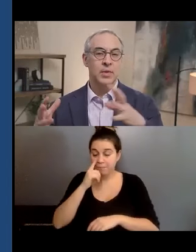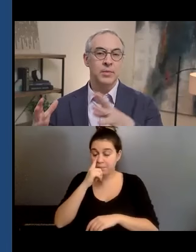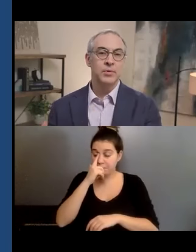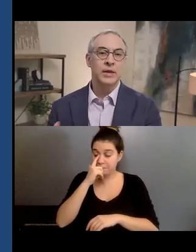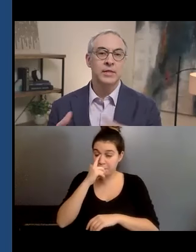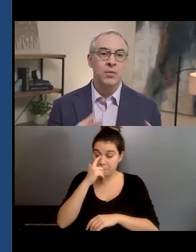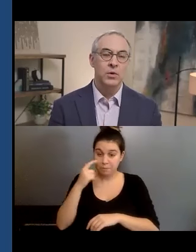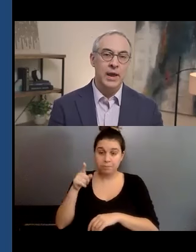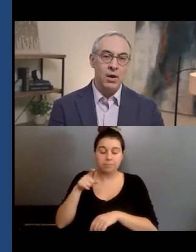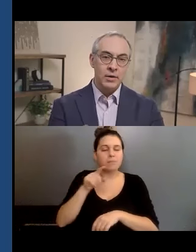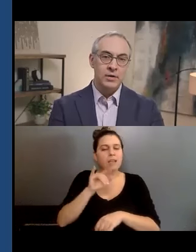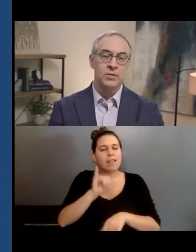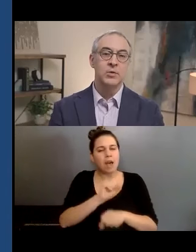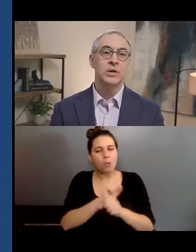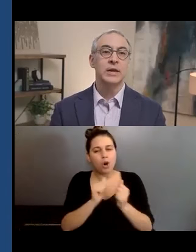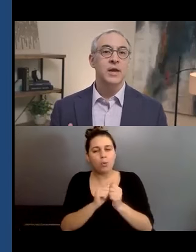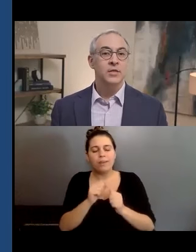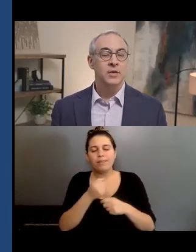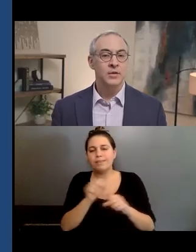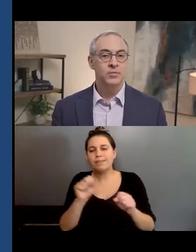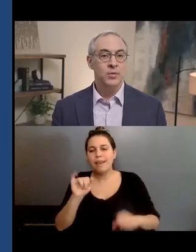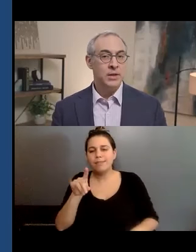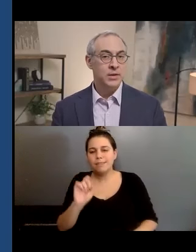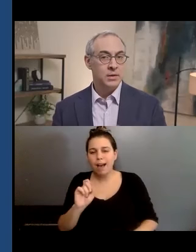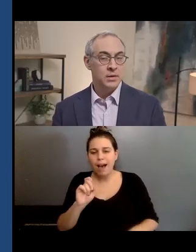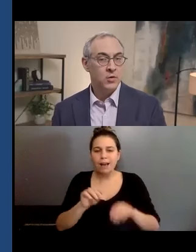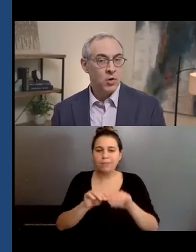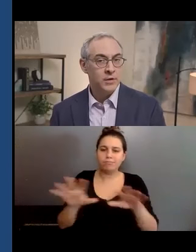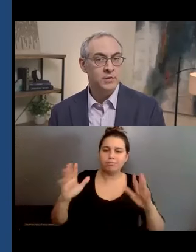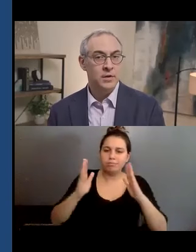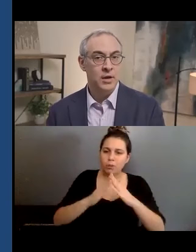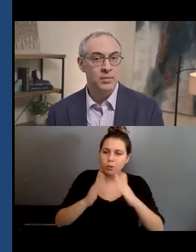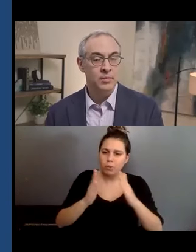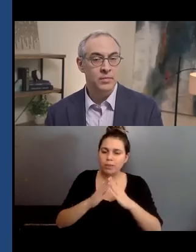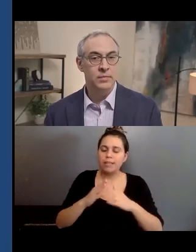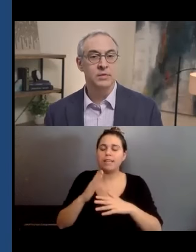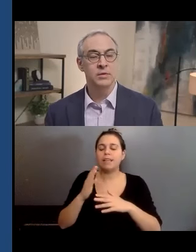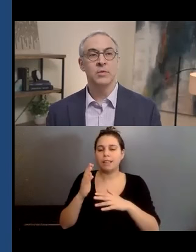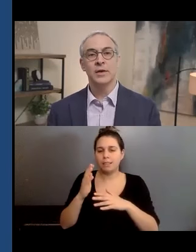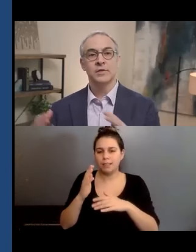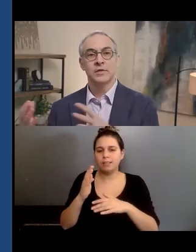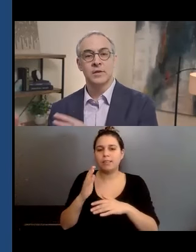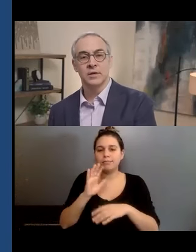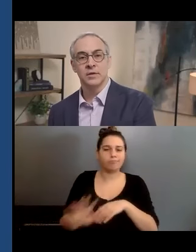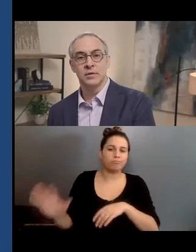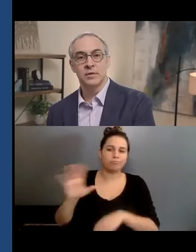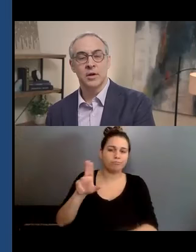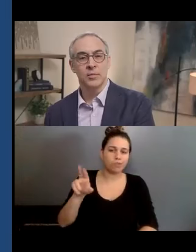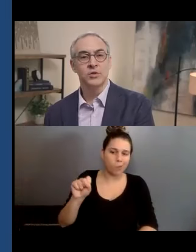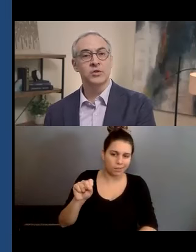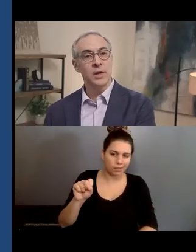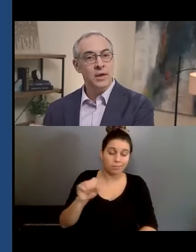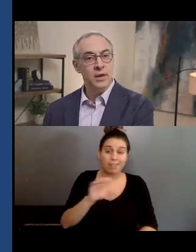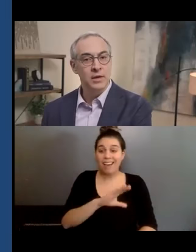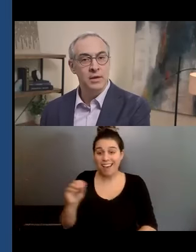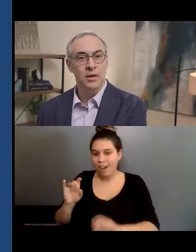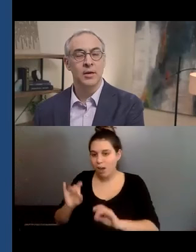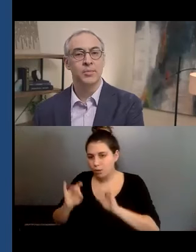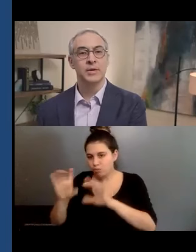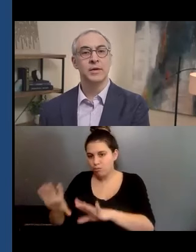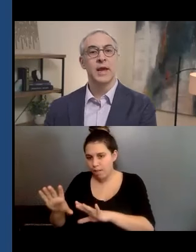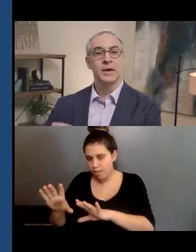SafeSide and bringing that work out into the community has been across the US, in